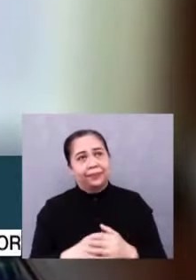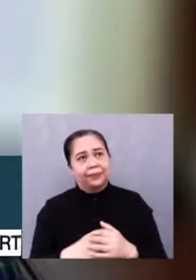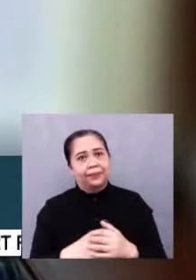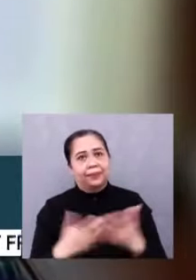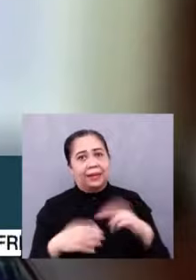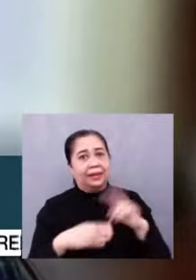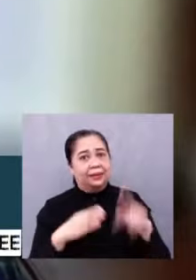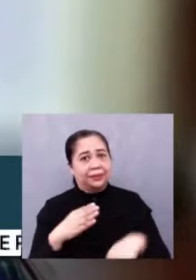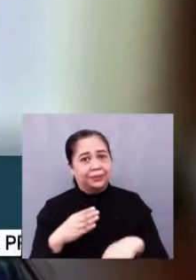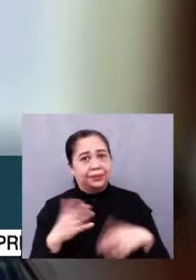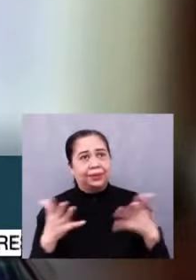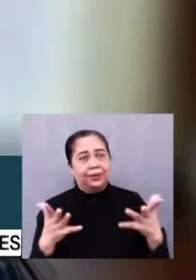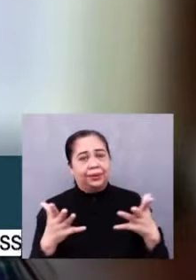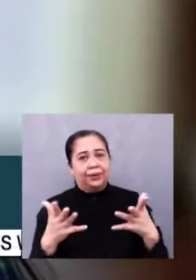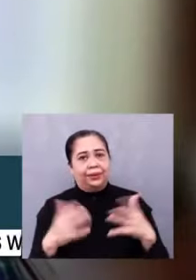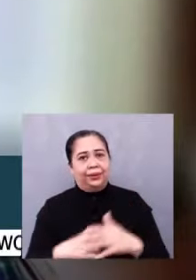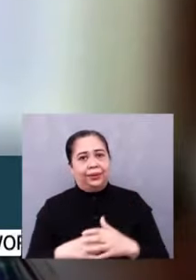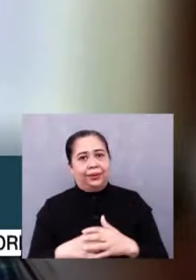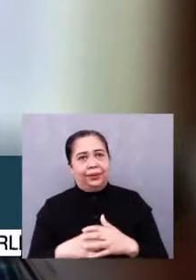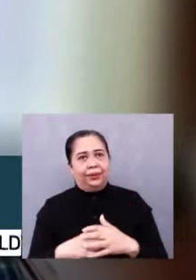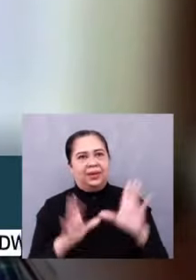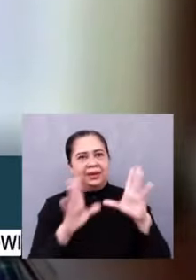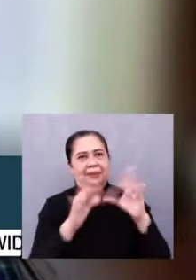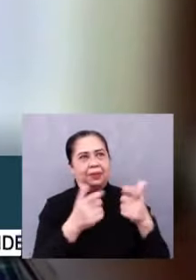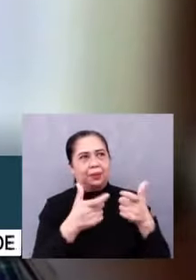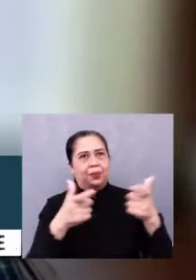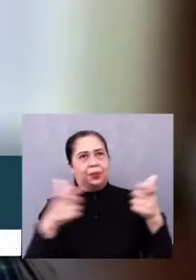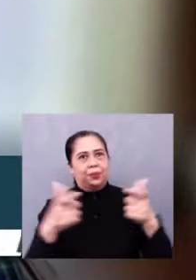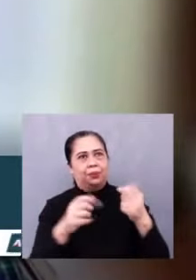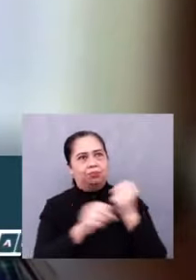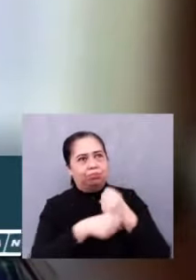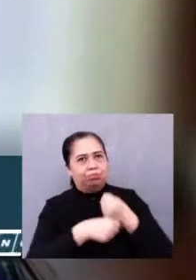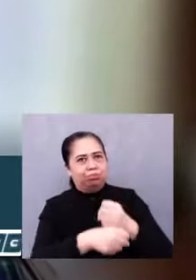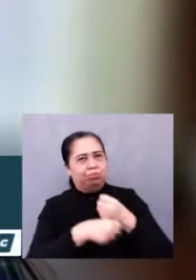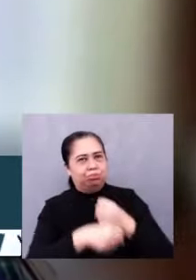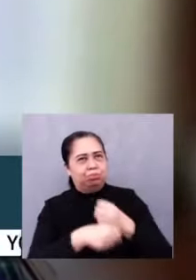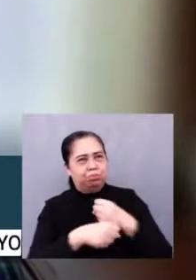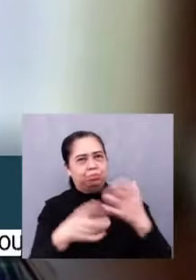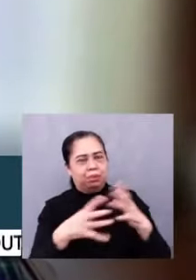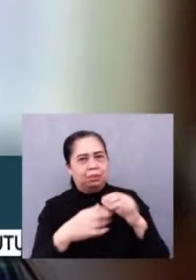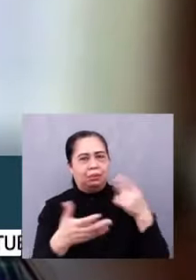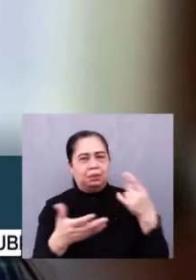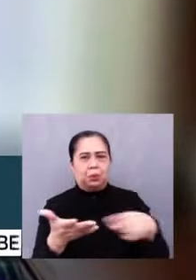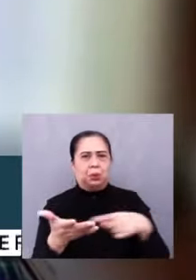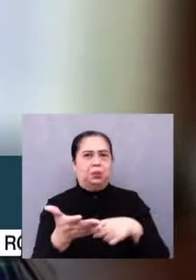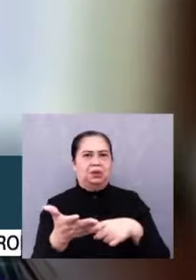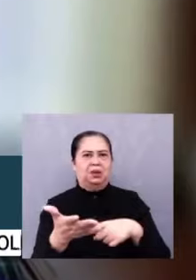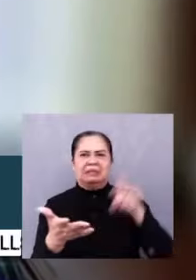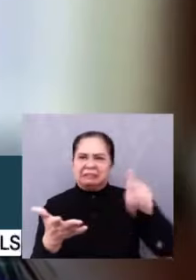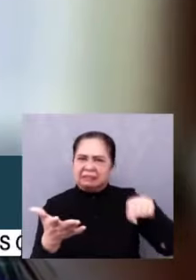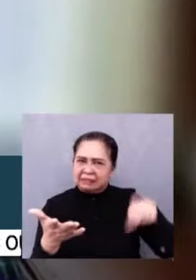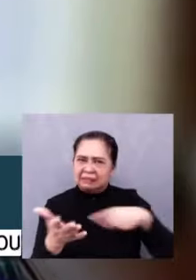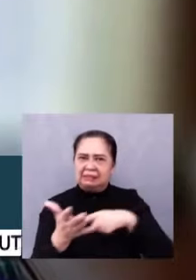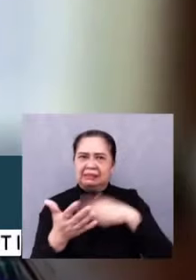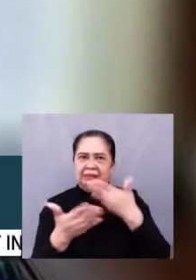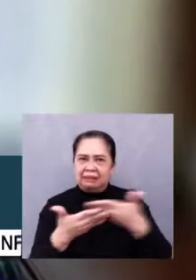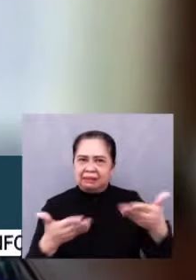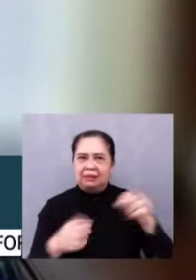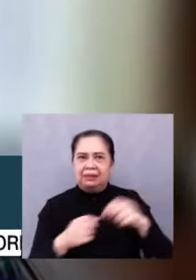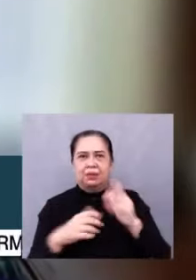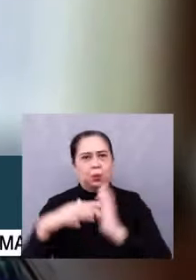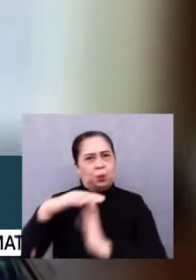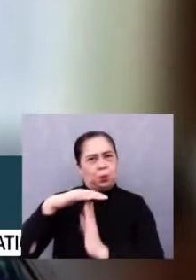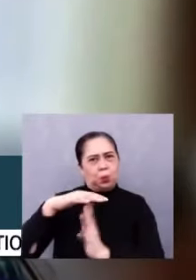of a company that are producing a piece of must-have consumer hardware that